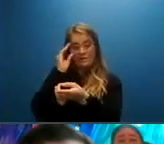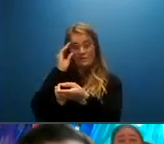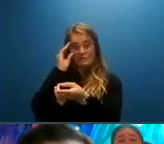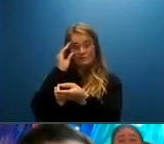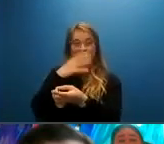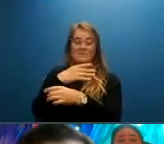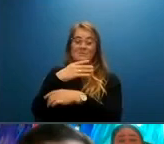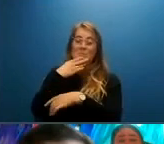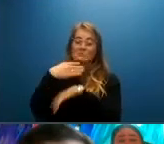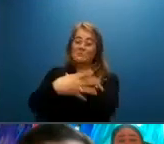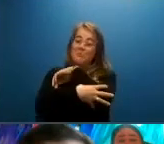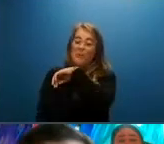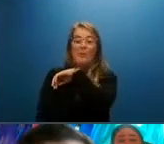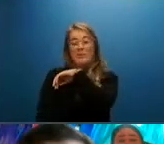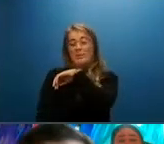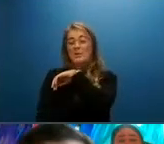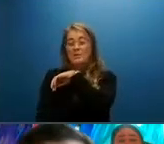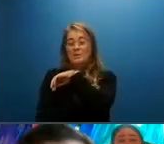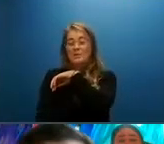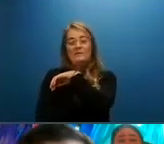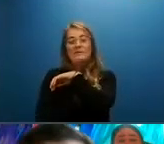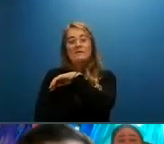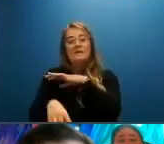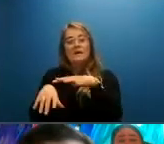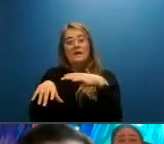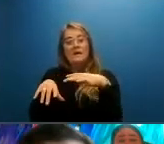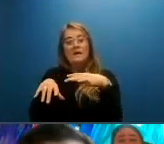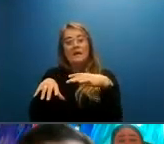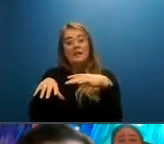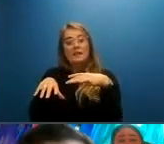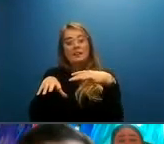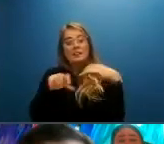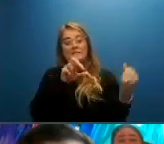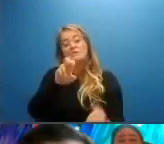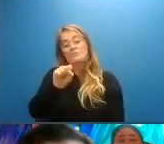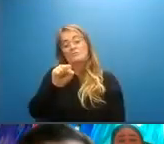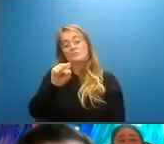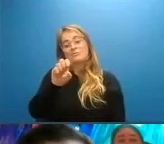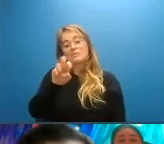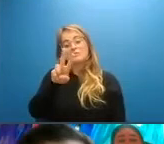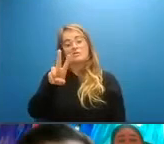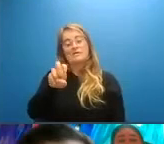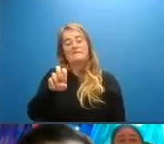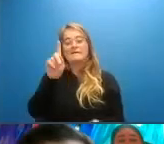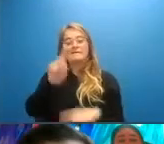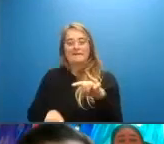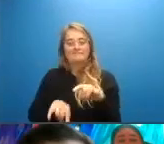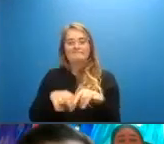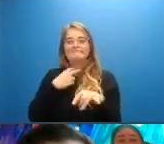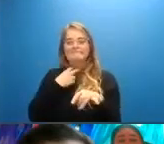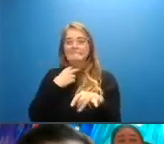poverty, and he wasn't allowed to leave the reserve, and there was never enough